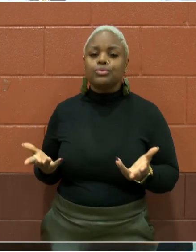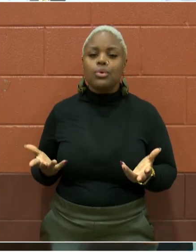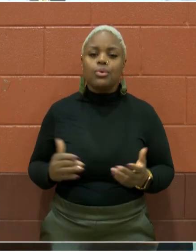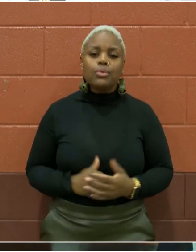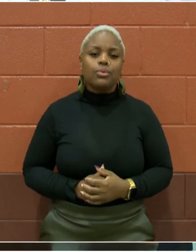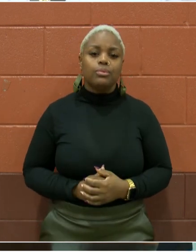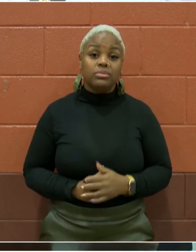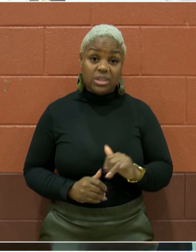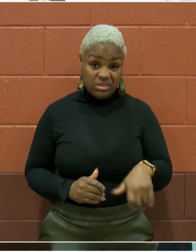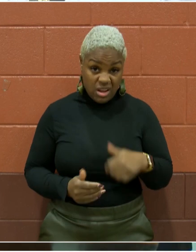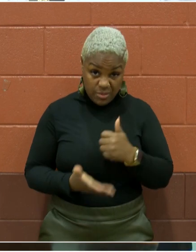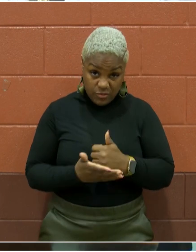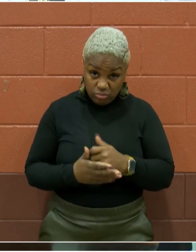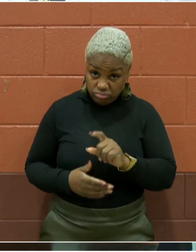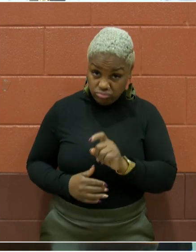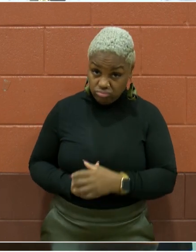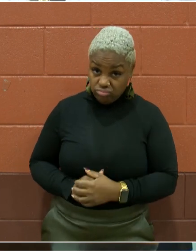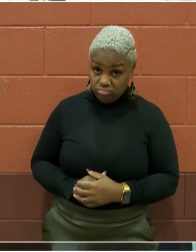help?